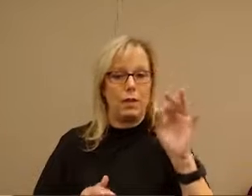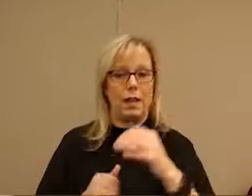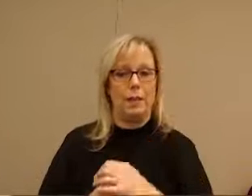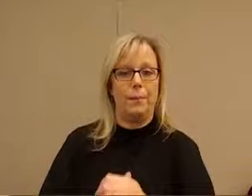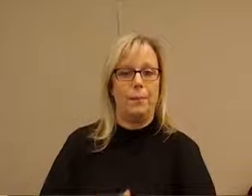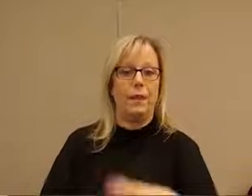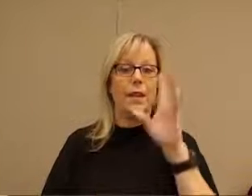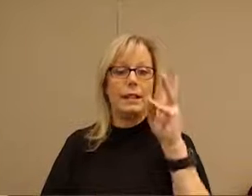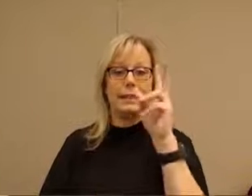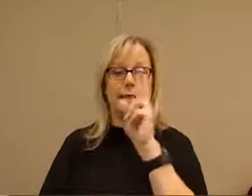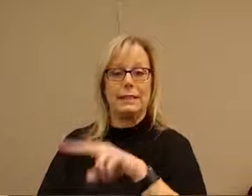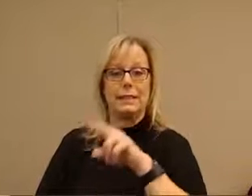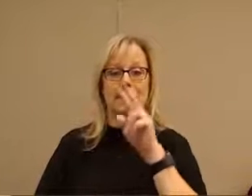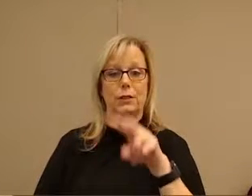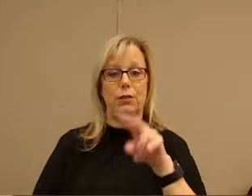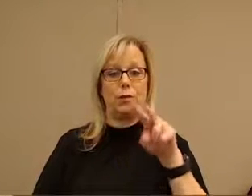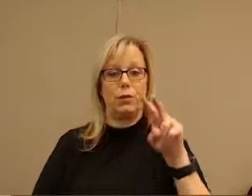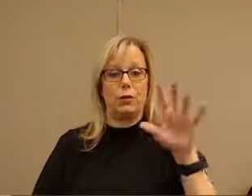3,439.